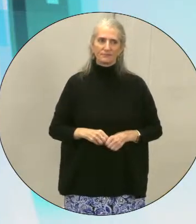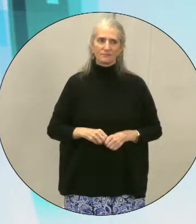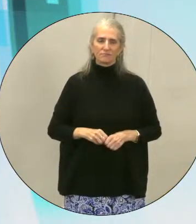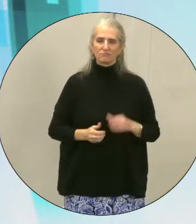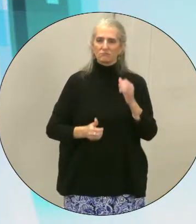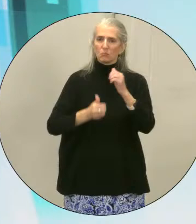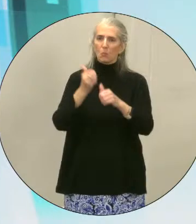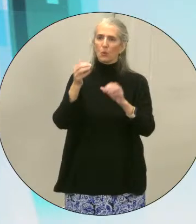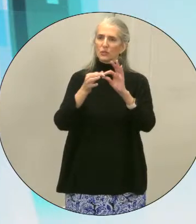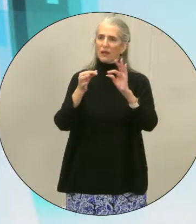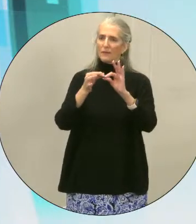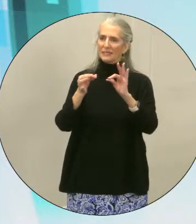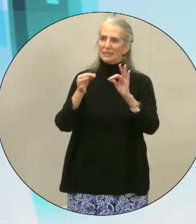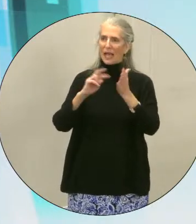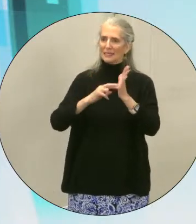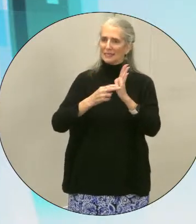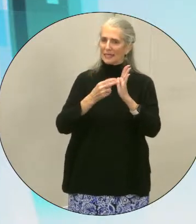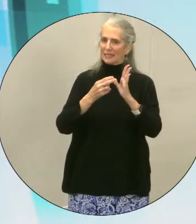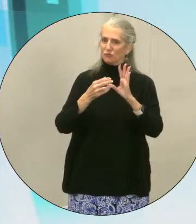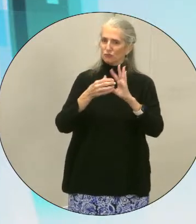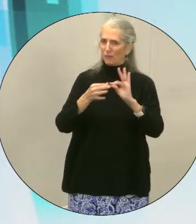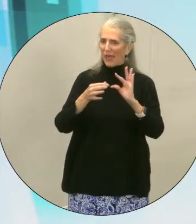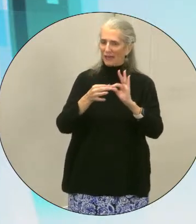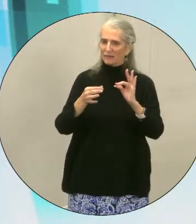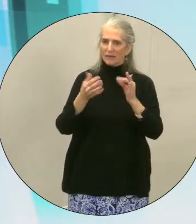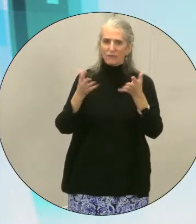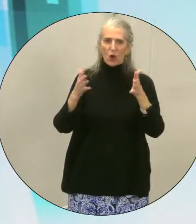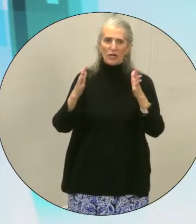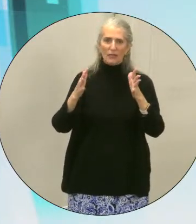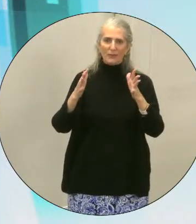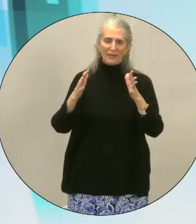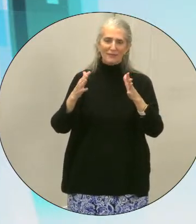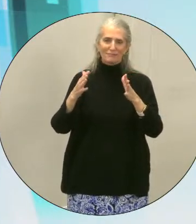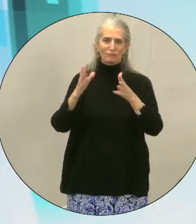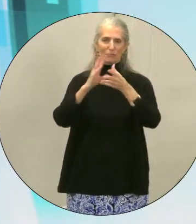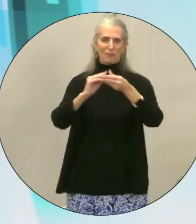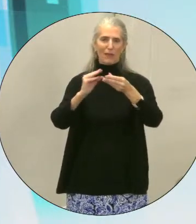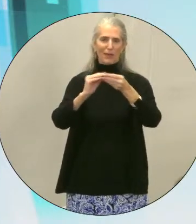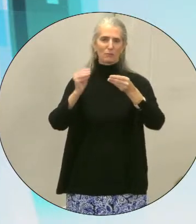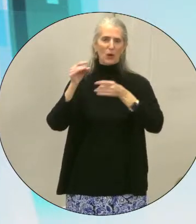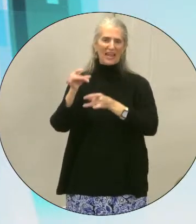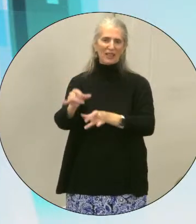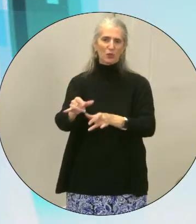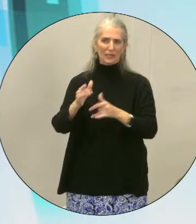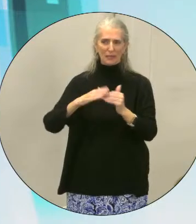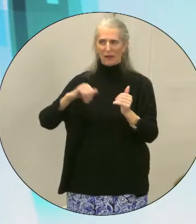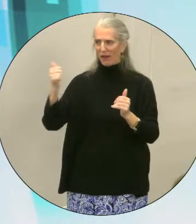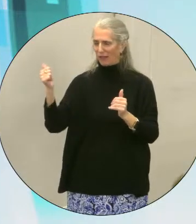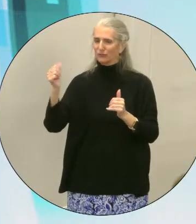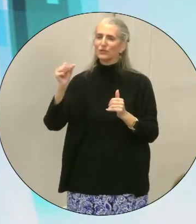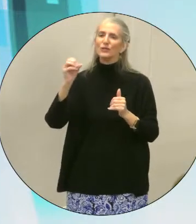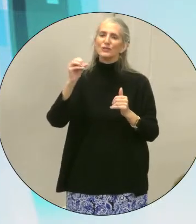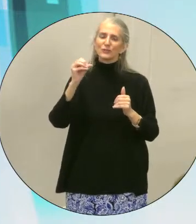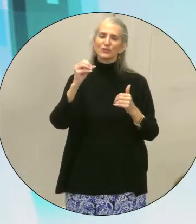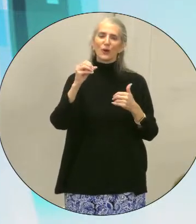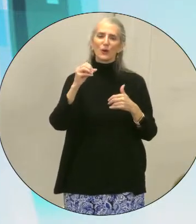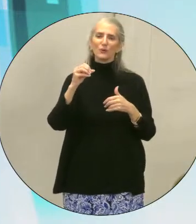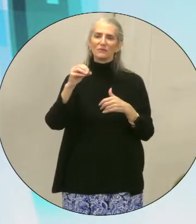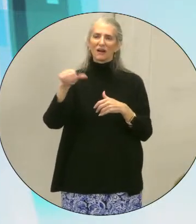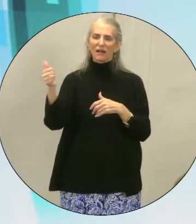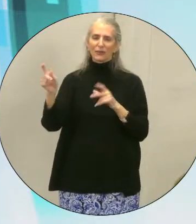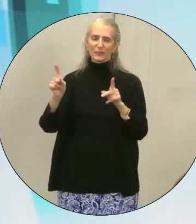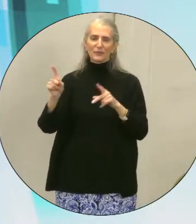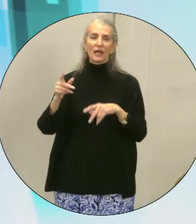of the comments that I intended to make tonight have already been made more eloquently by others, and so I'll keep it short and just talk about one